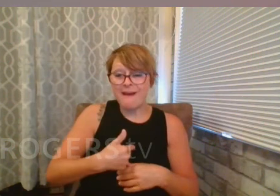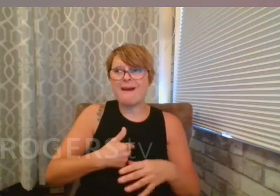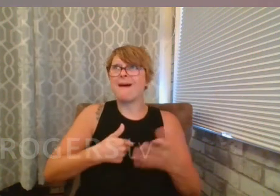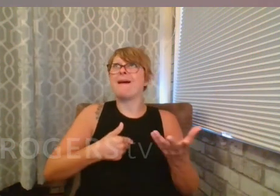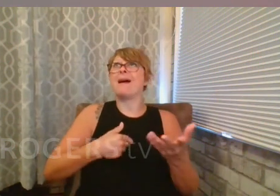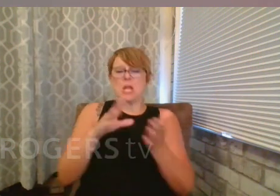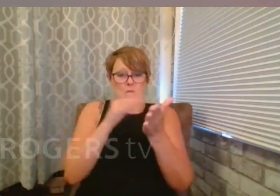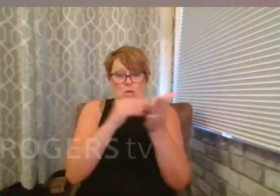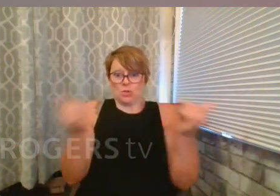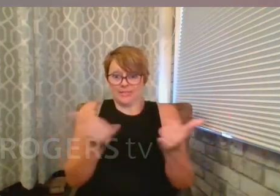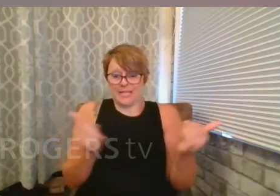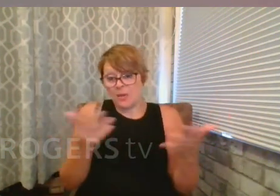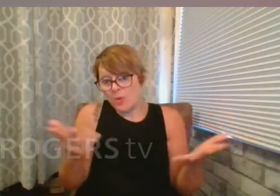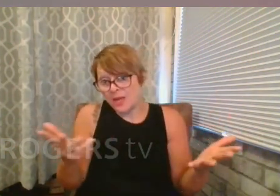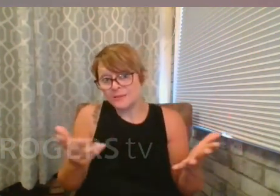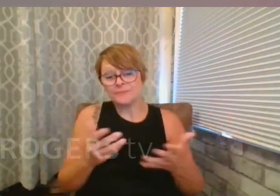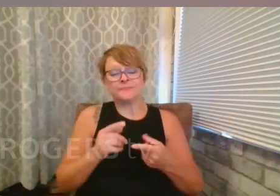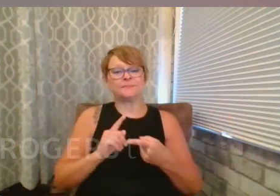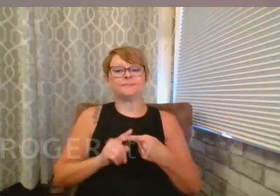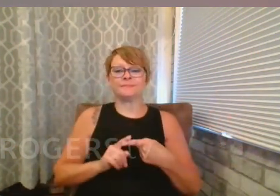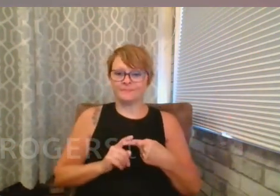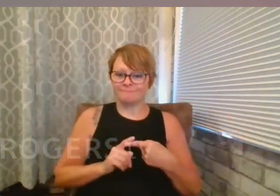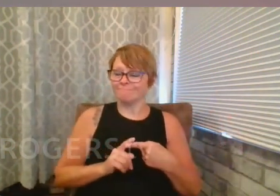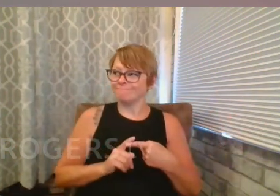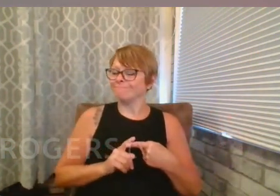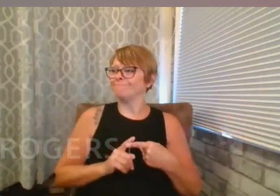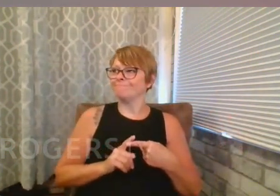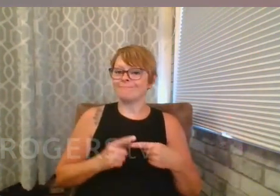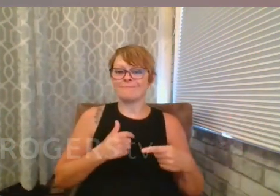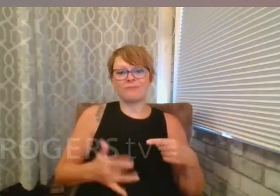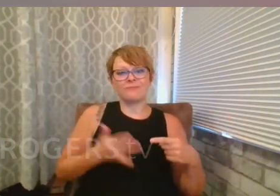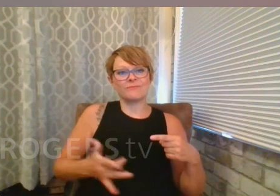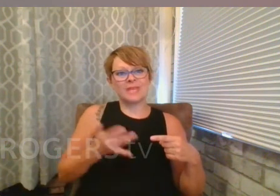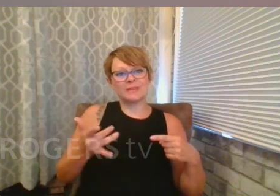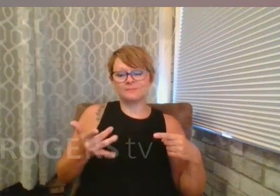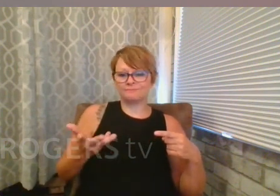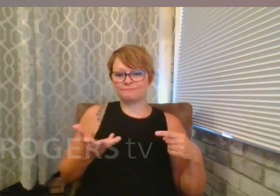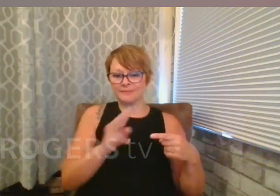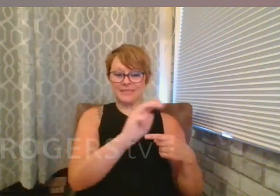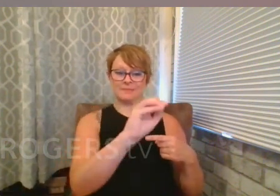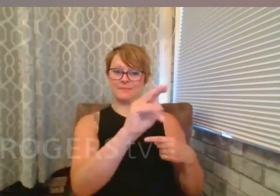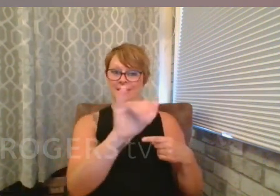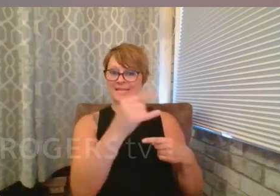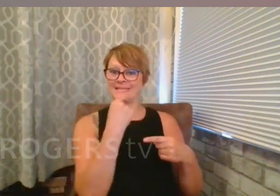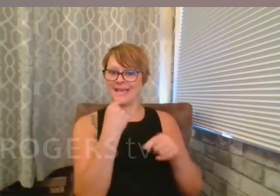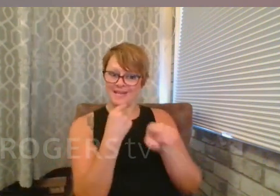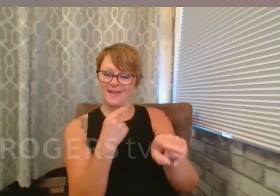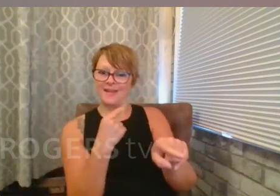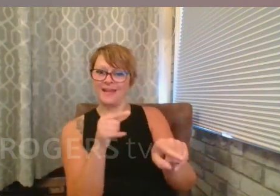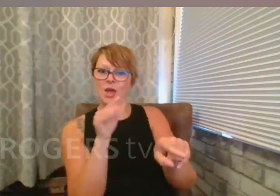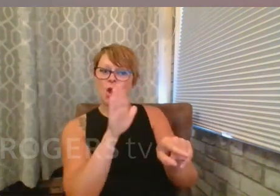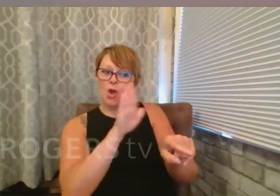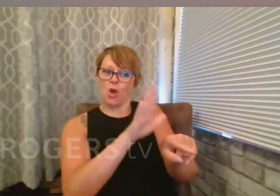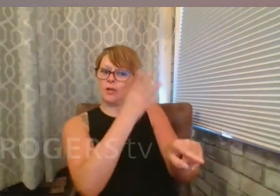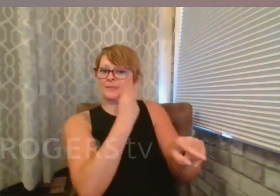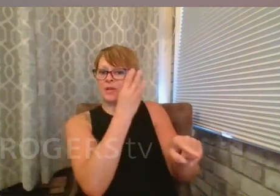I would conjointly say this, that as Minnie said, borrowing, she brings this experience with her.